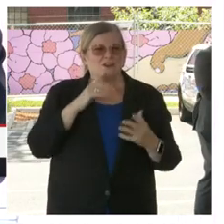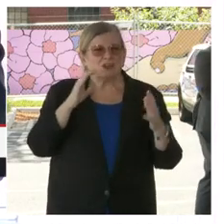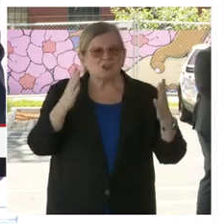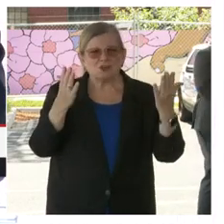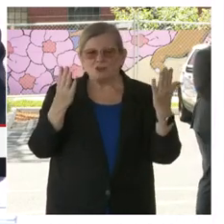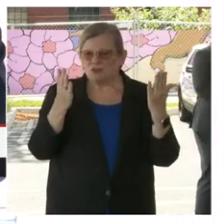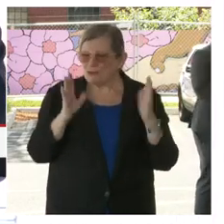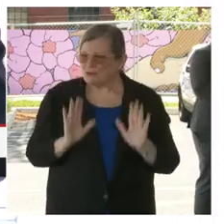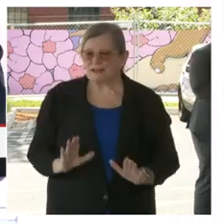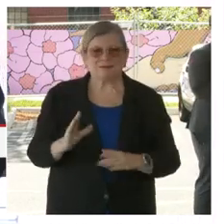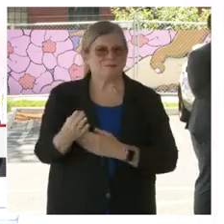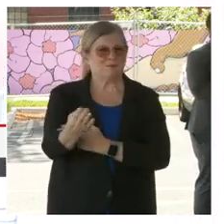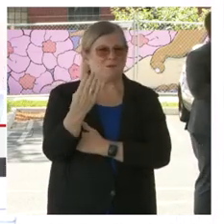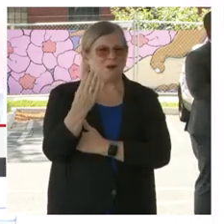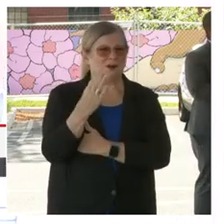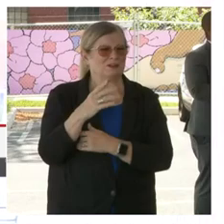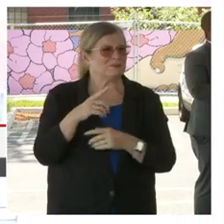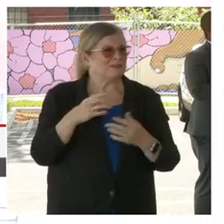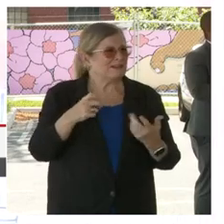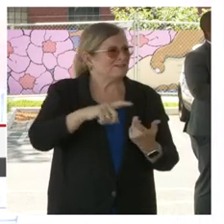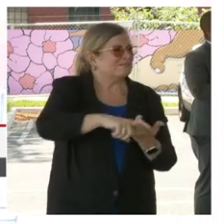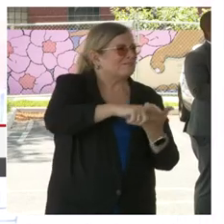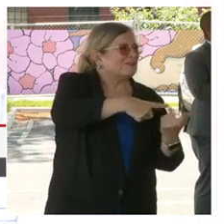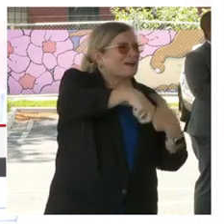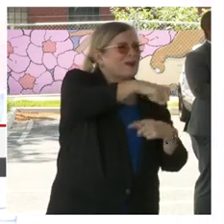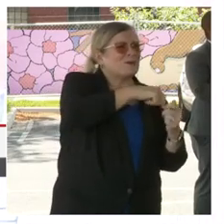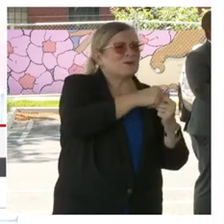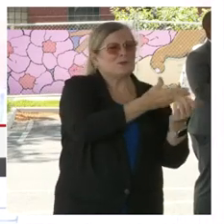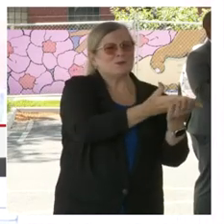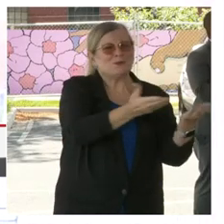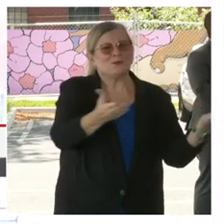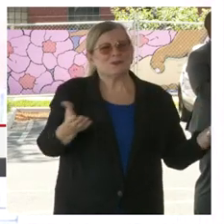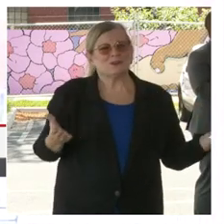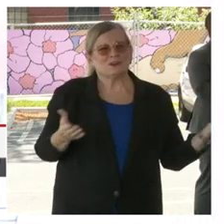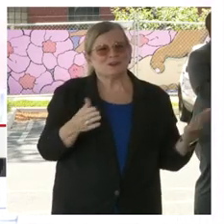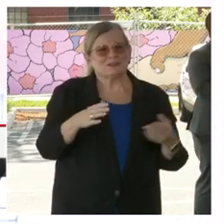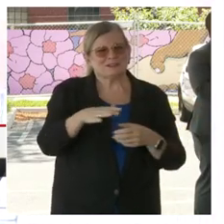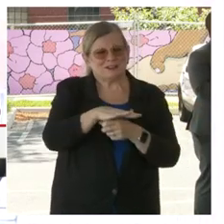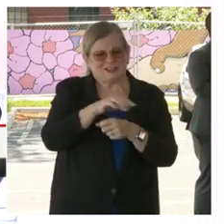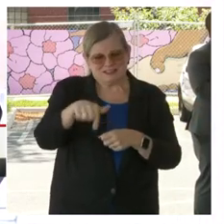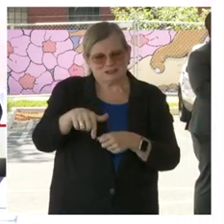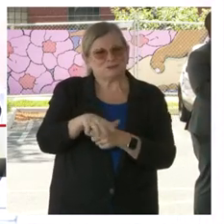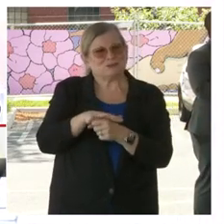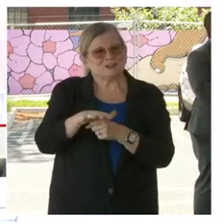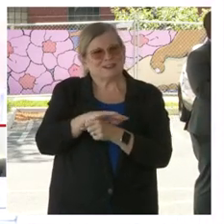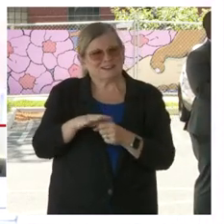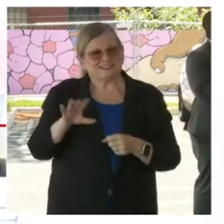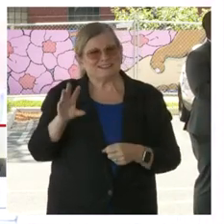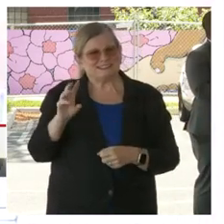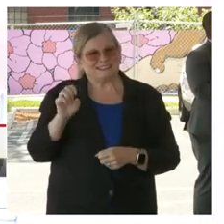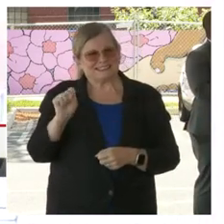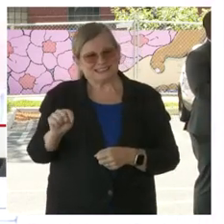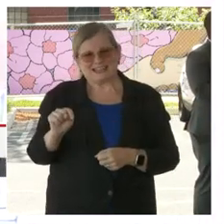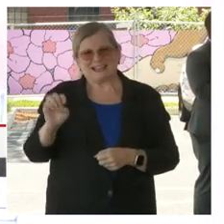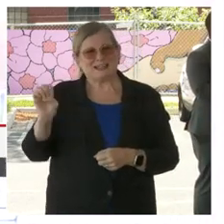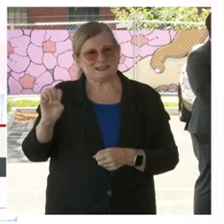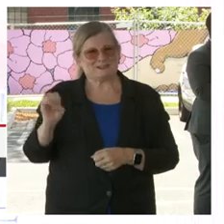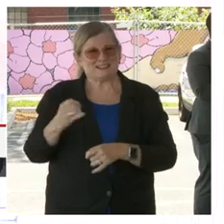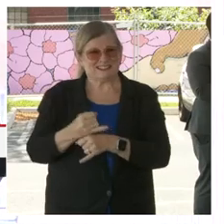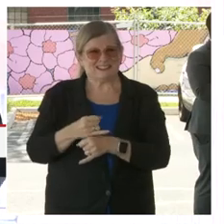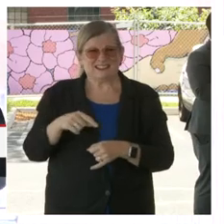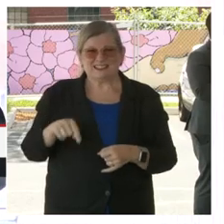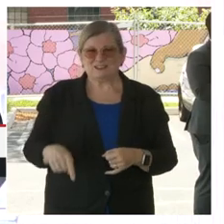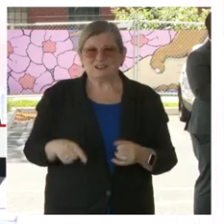all here for this Parcel 15 event on the campus of St. Elizabeth's in the great Ward